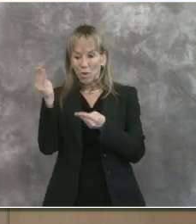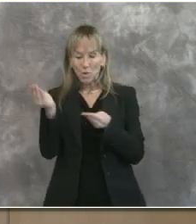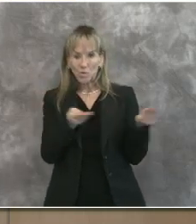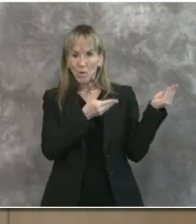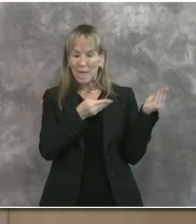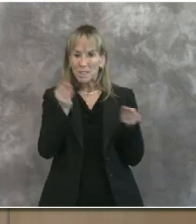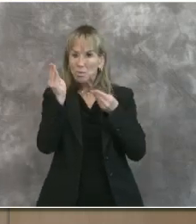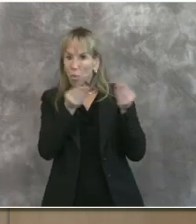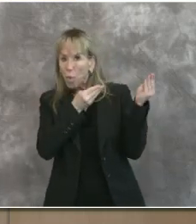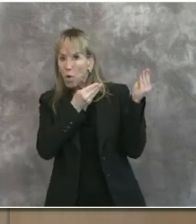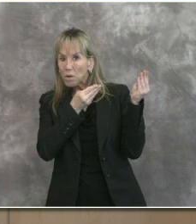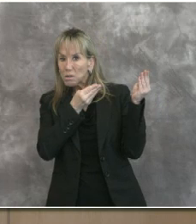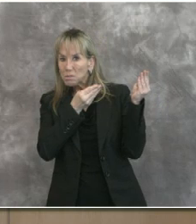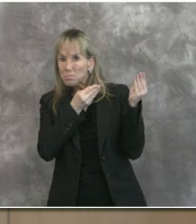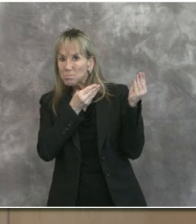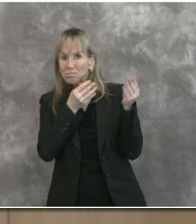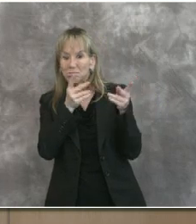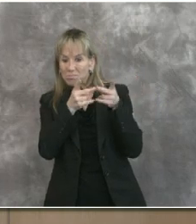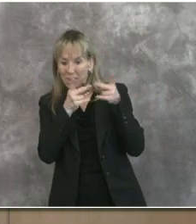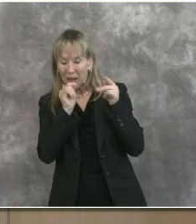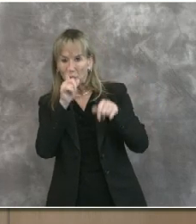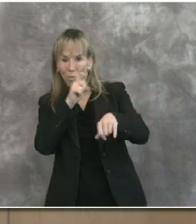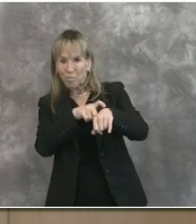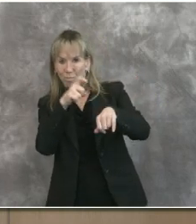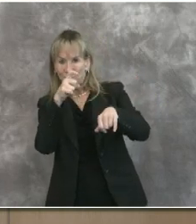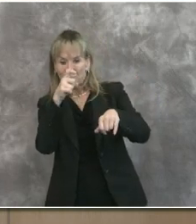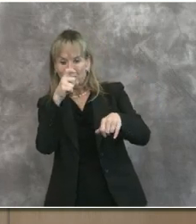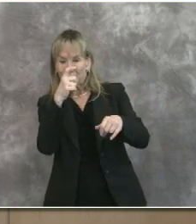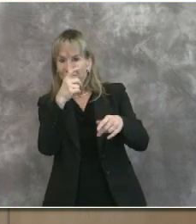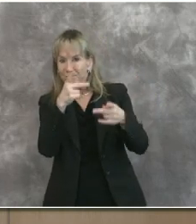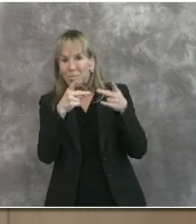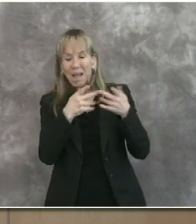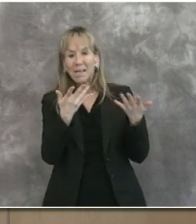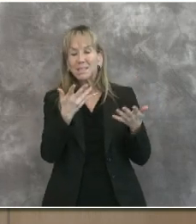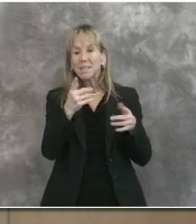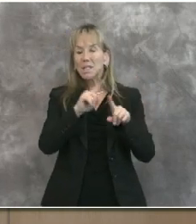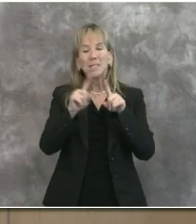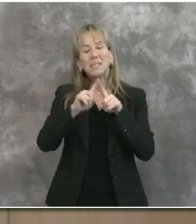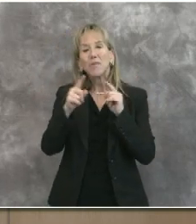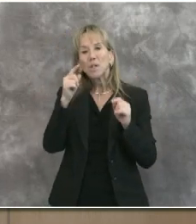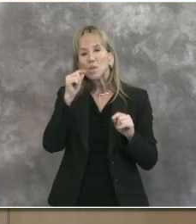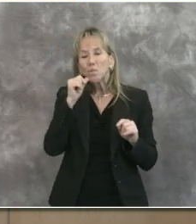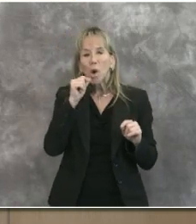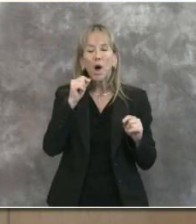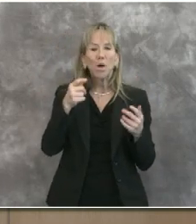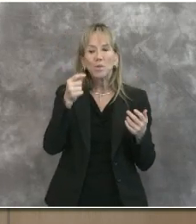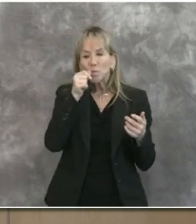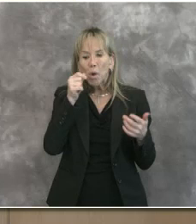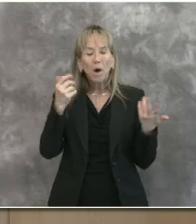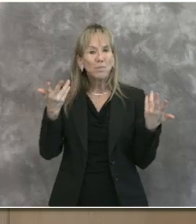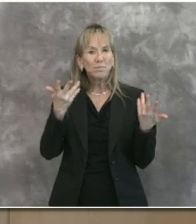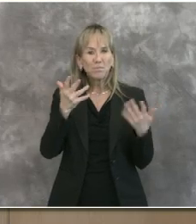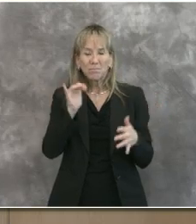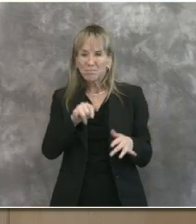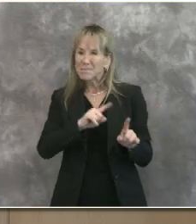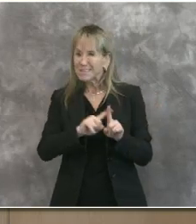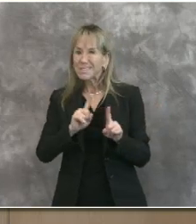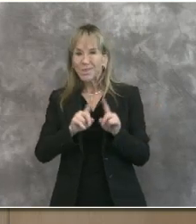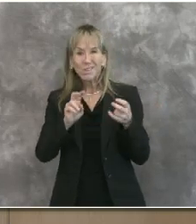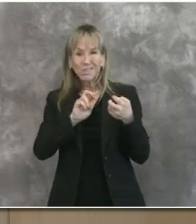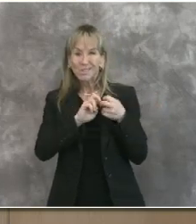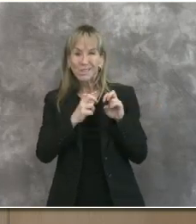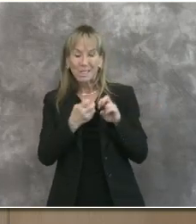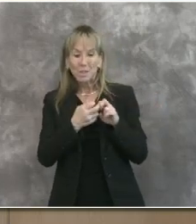available at the right place to be able to do the testing. The swabs are often an issue. I would say that